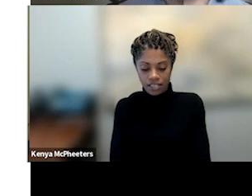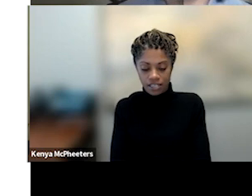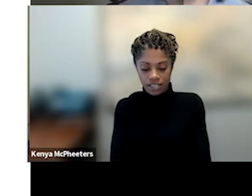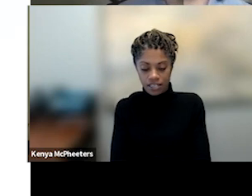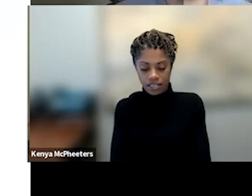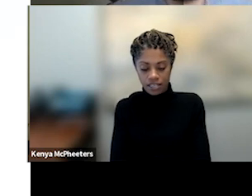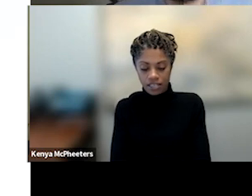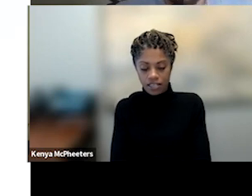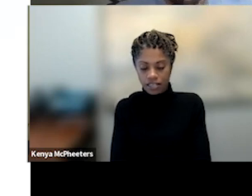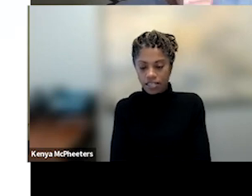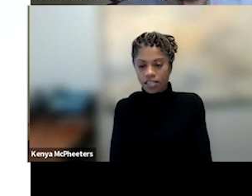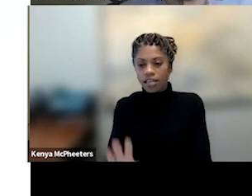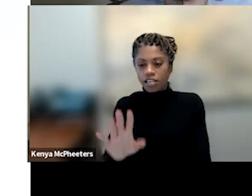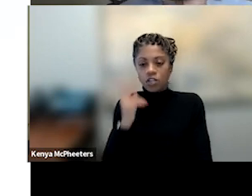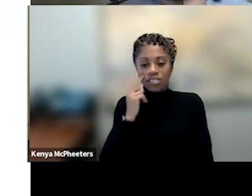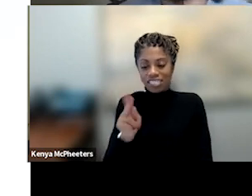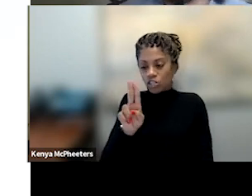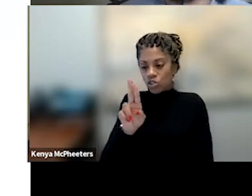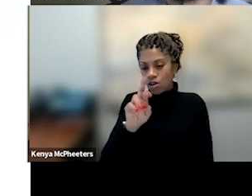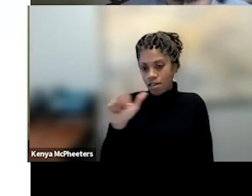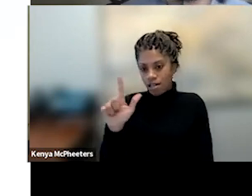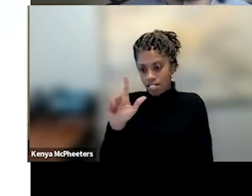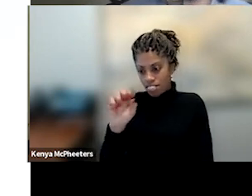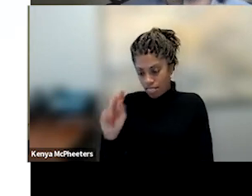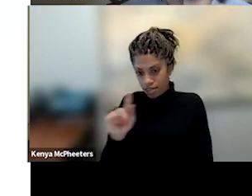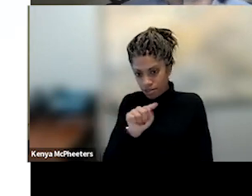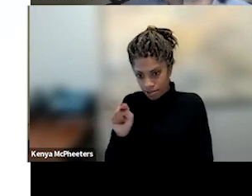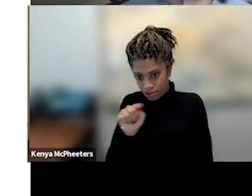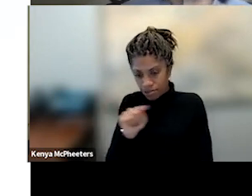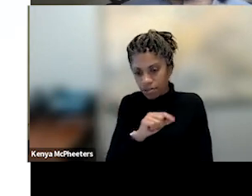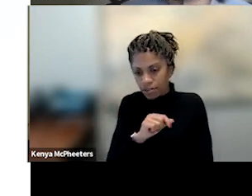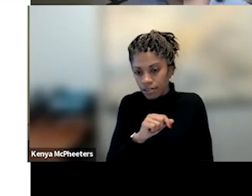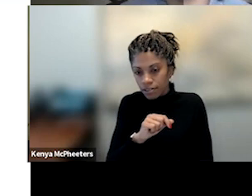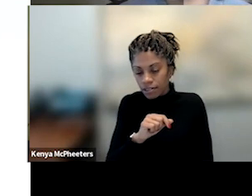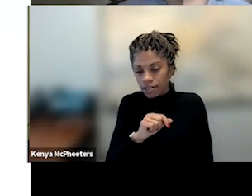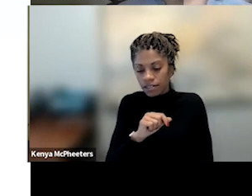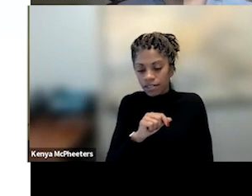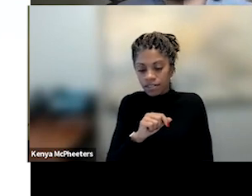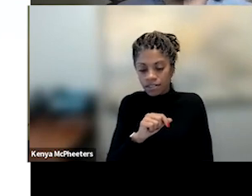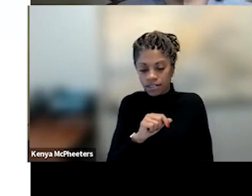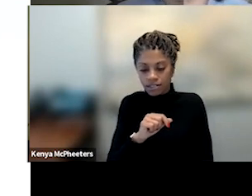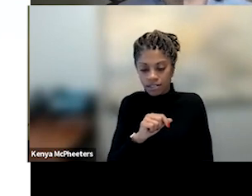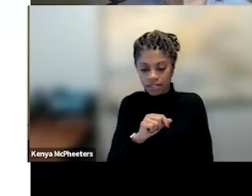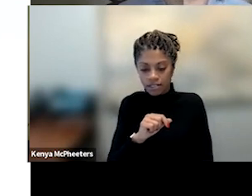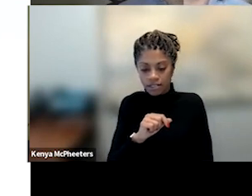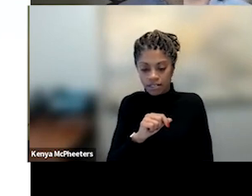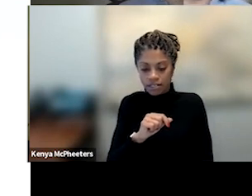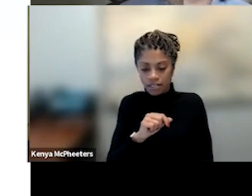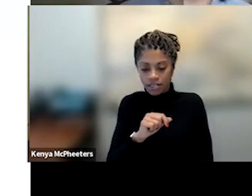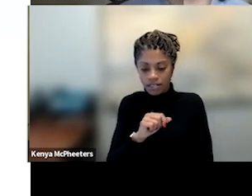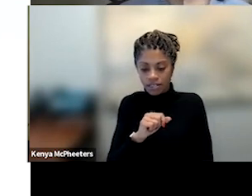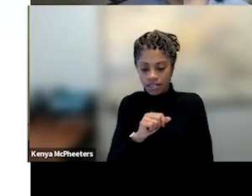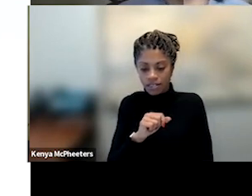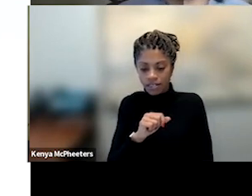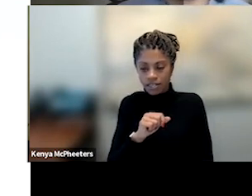will see, excuse me, where you can sign up for your group's email list and stay tuned that way. You can also check